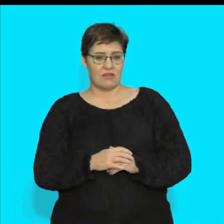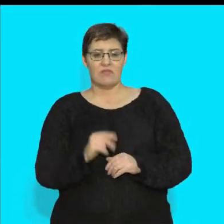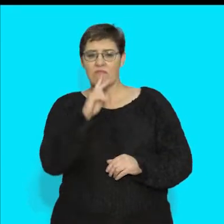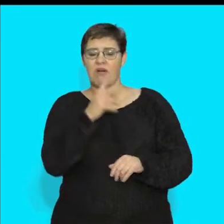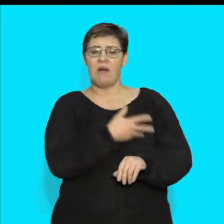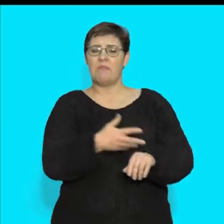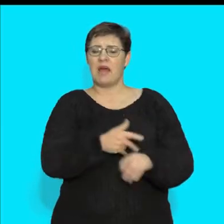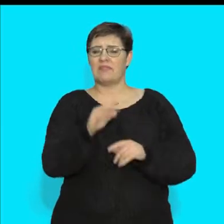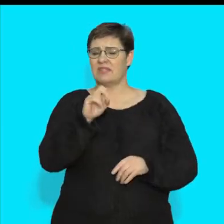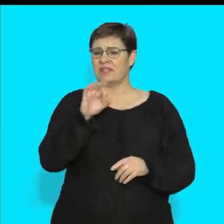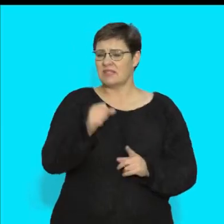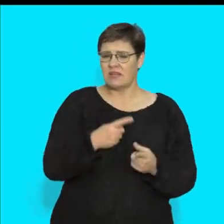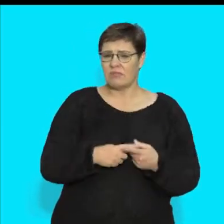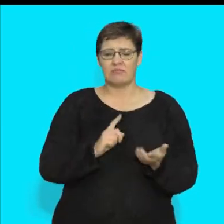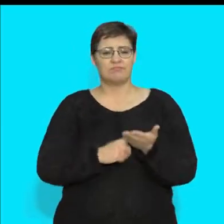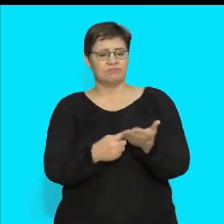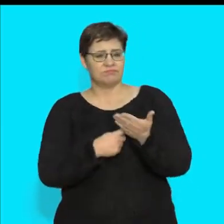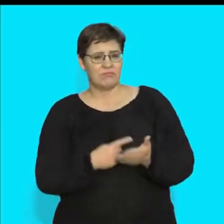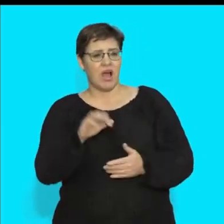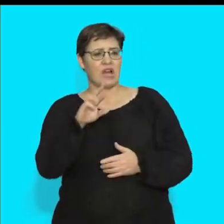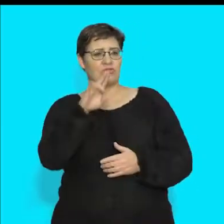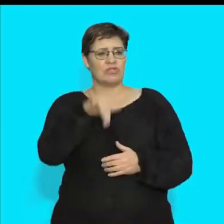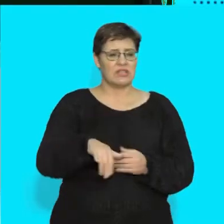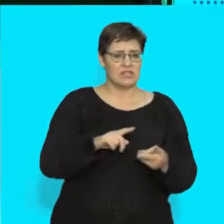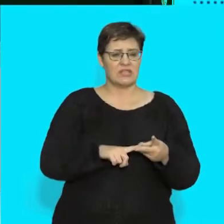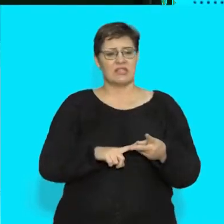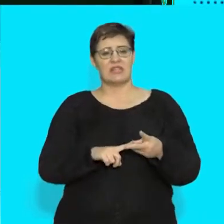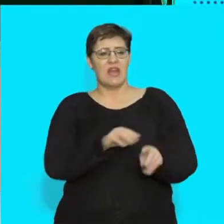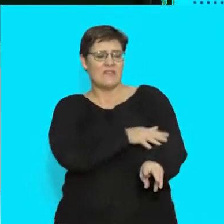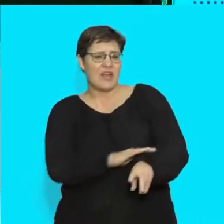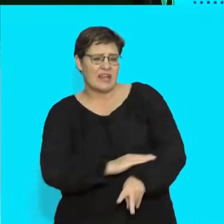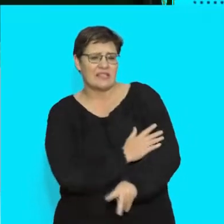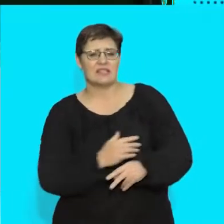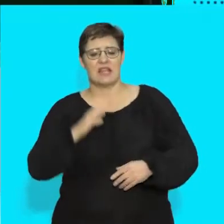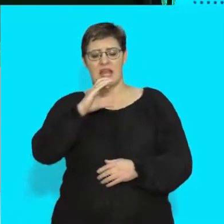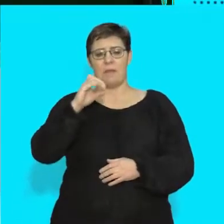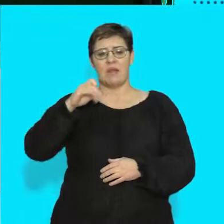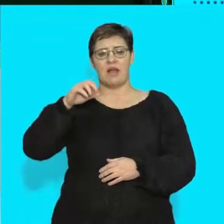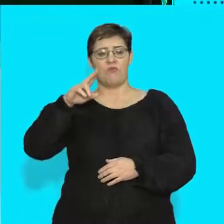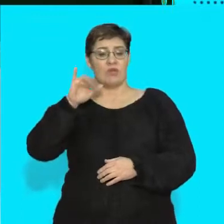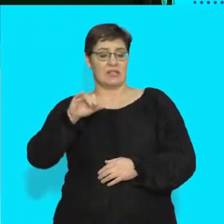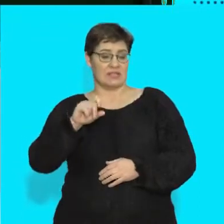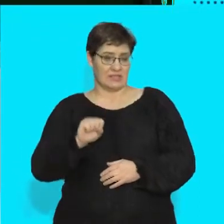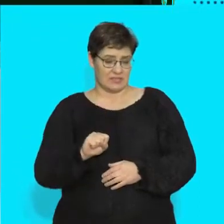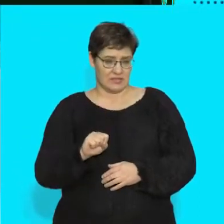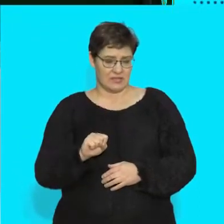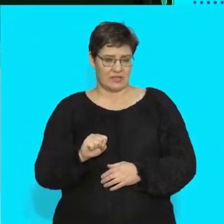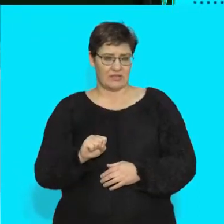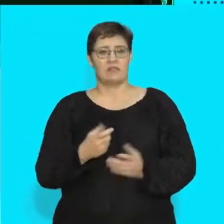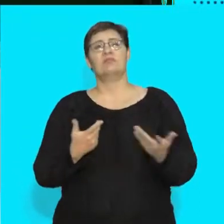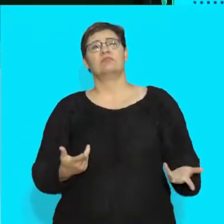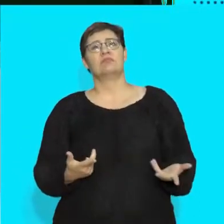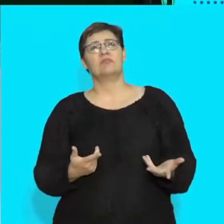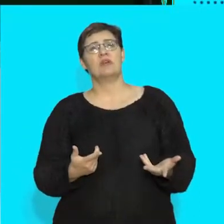I talk about blood vessels, I'm going to be speaking about the arteries, the veins, and the capillaries. And what happens is if